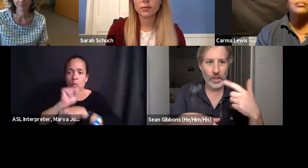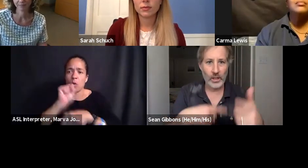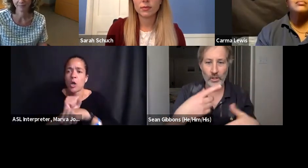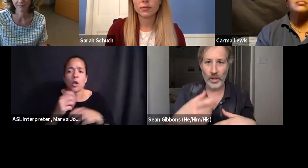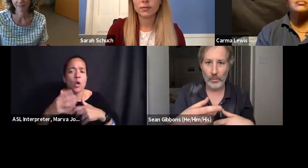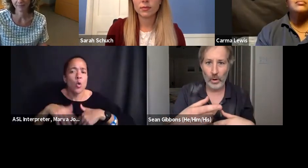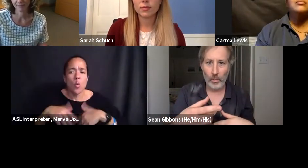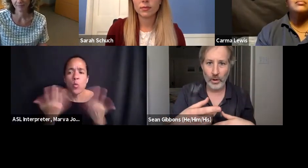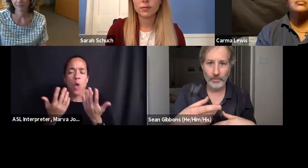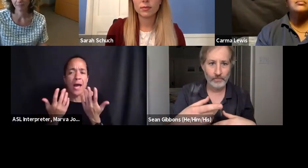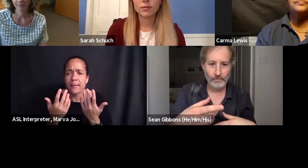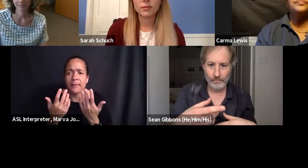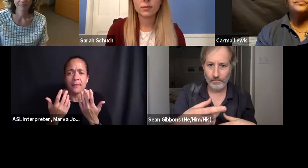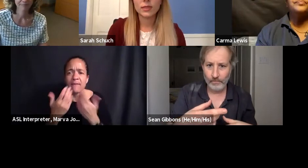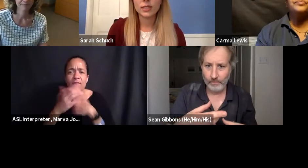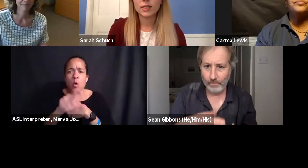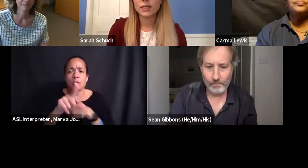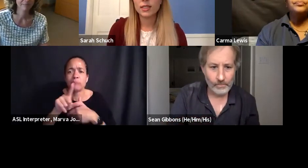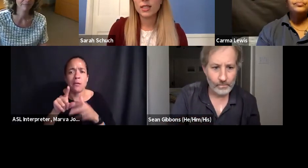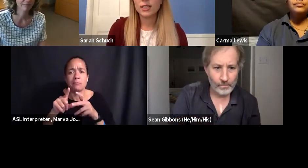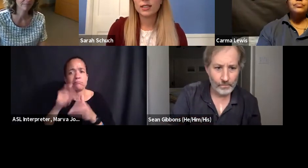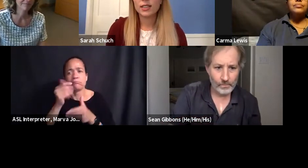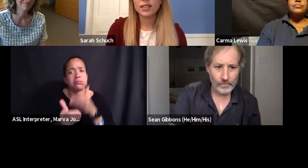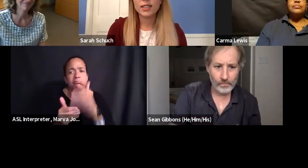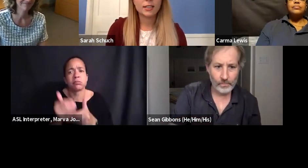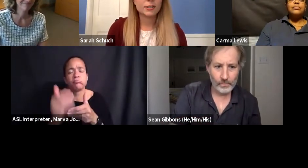start taking this step forward?